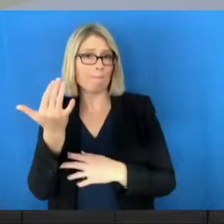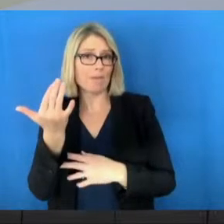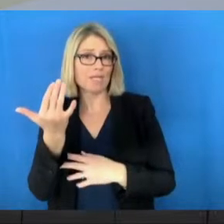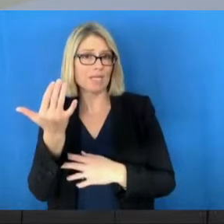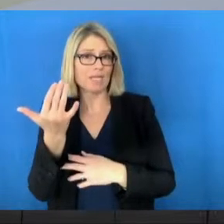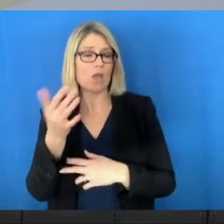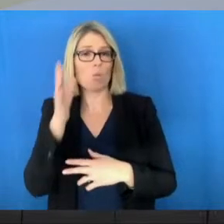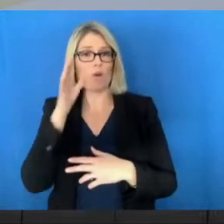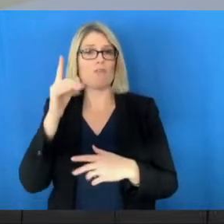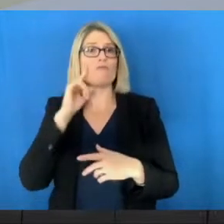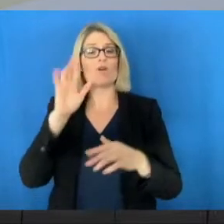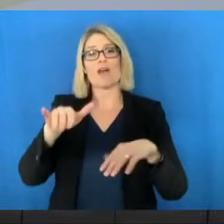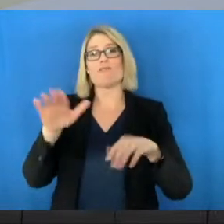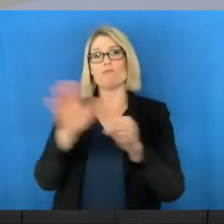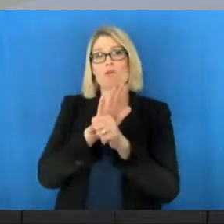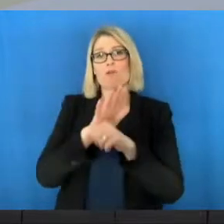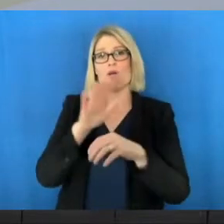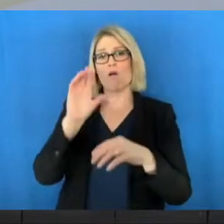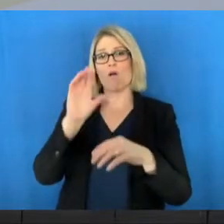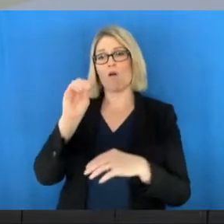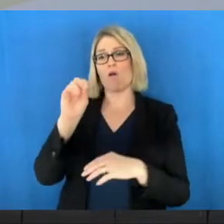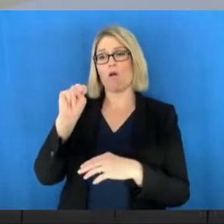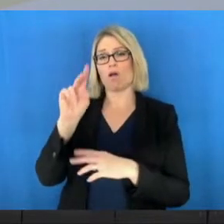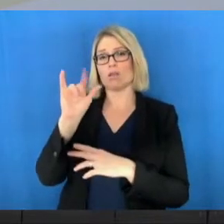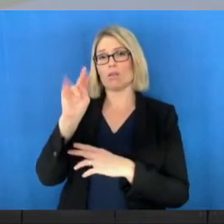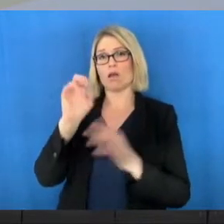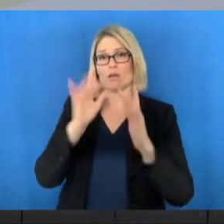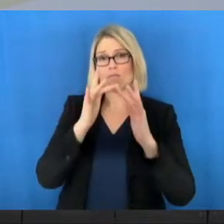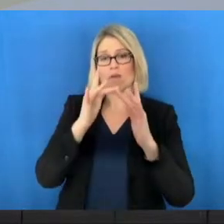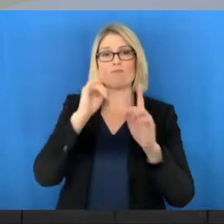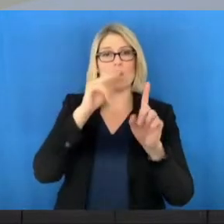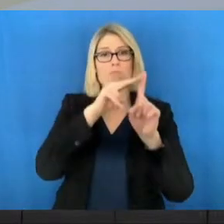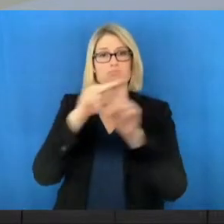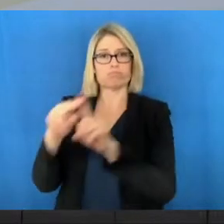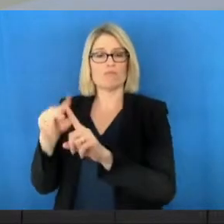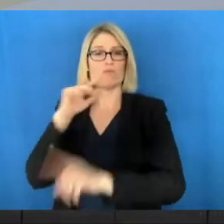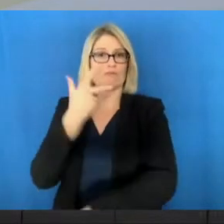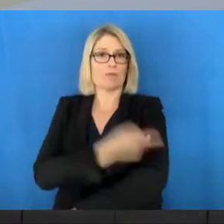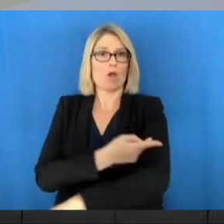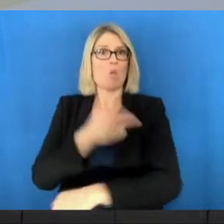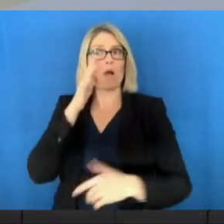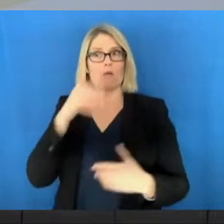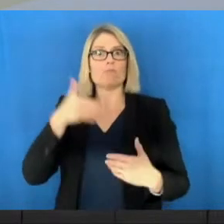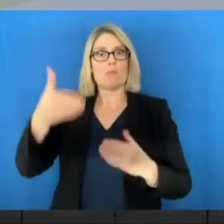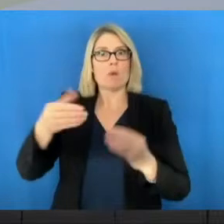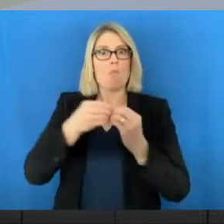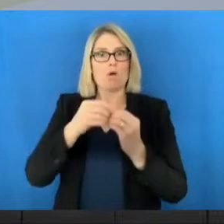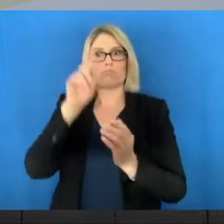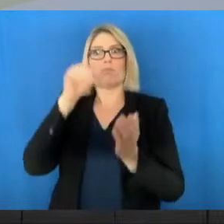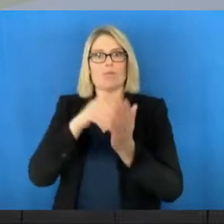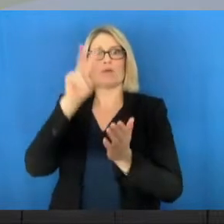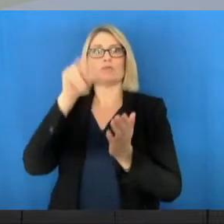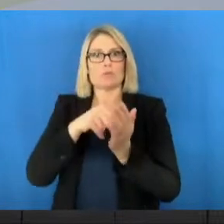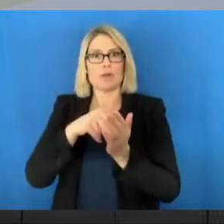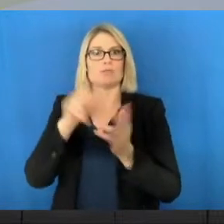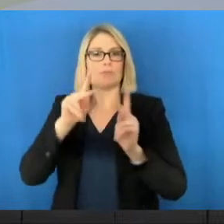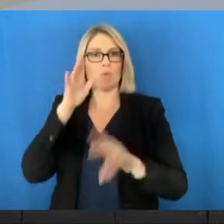to, potentially, book thousands more of these vaccination appointments?